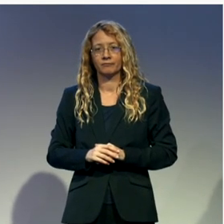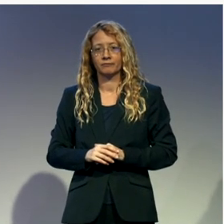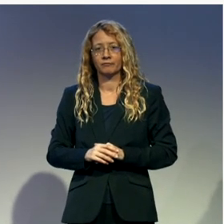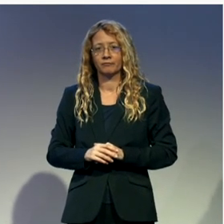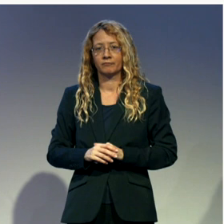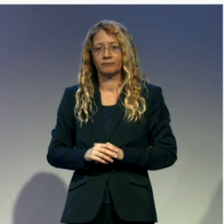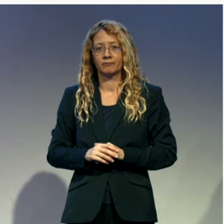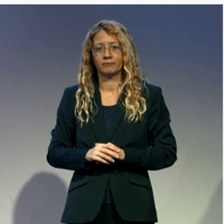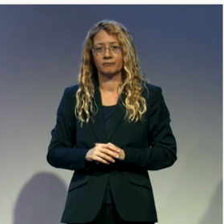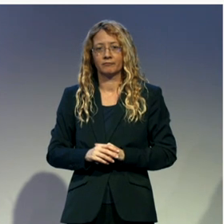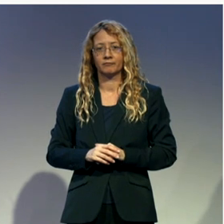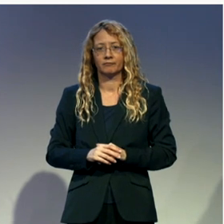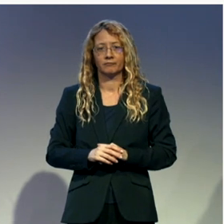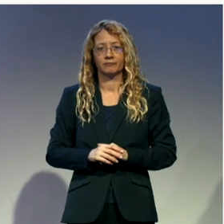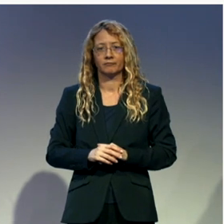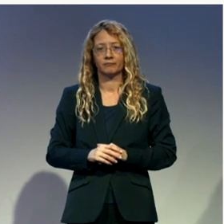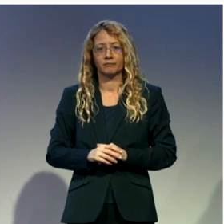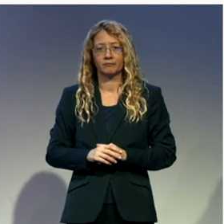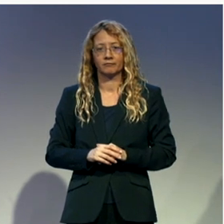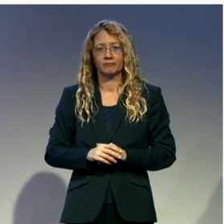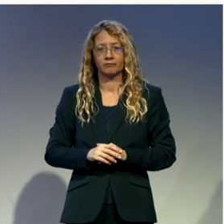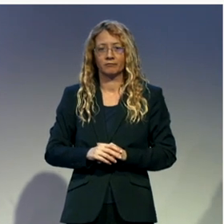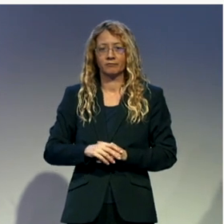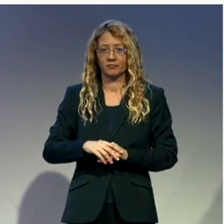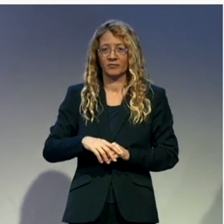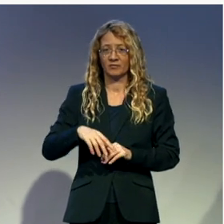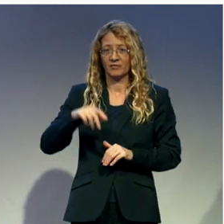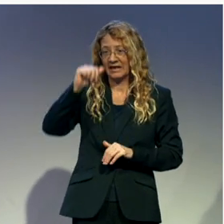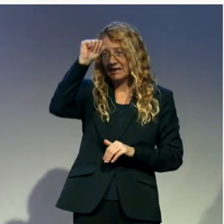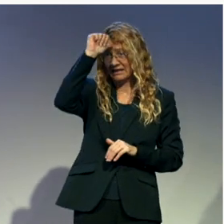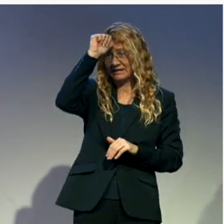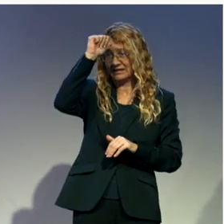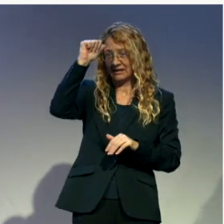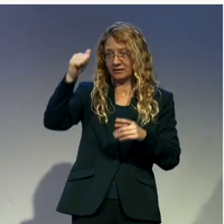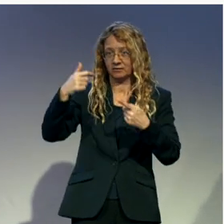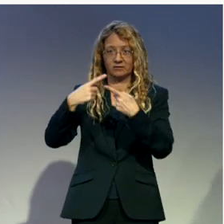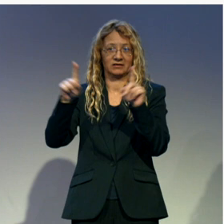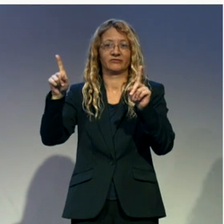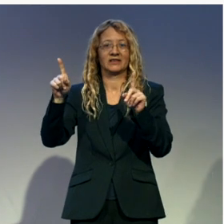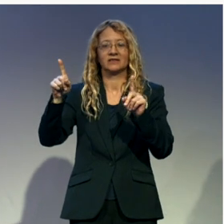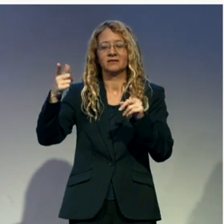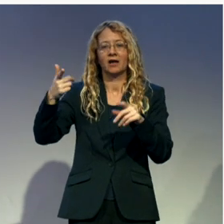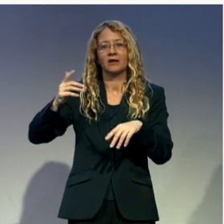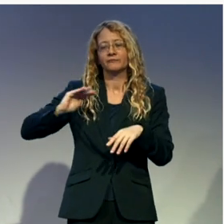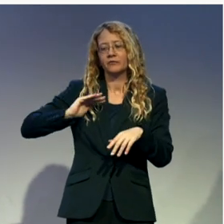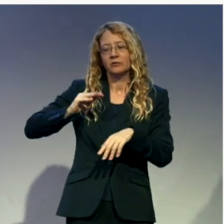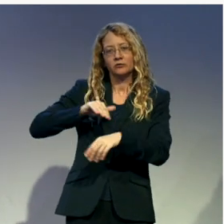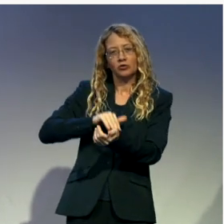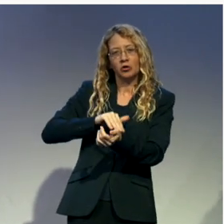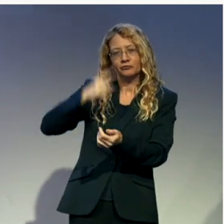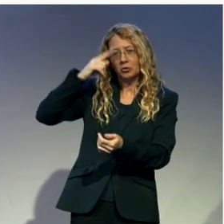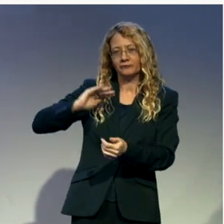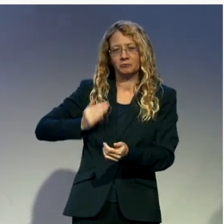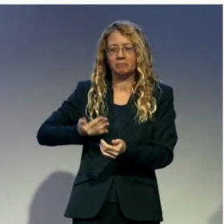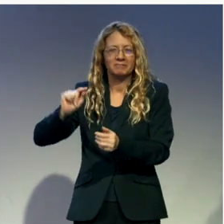detail to examine the breasts, to know about all the terminologies concerned with breast, to know the causes of